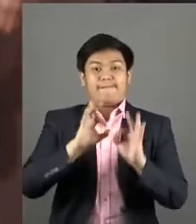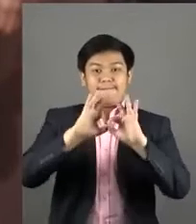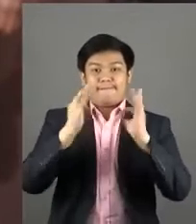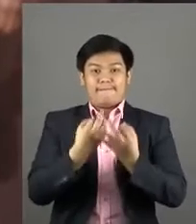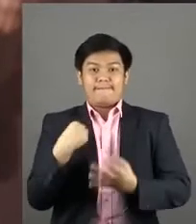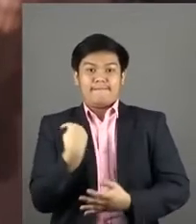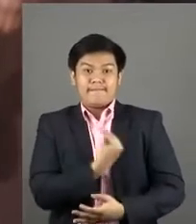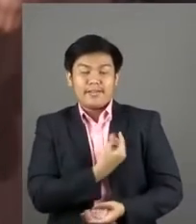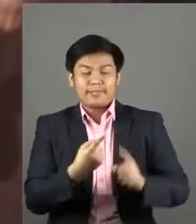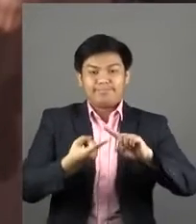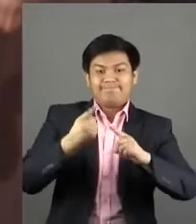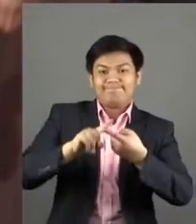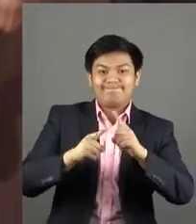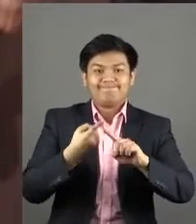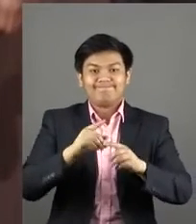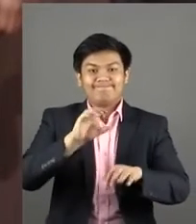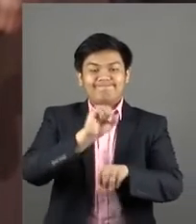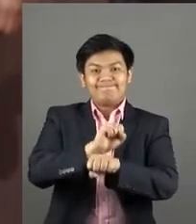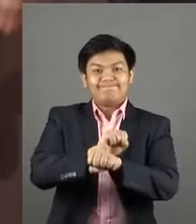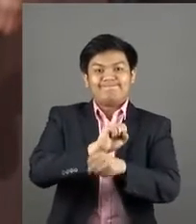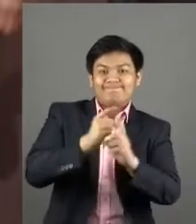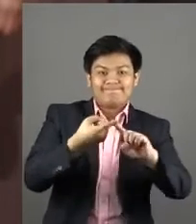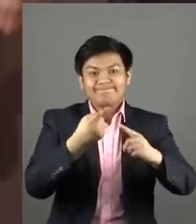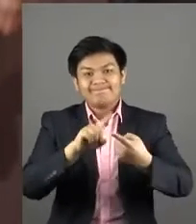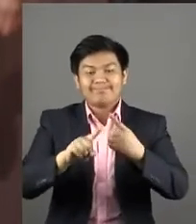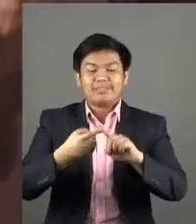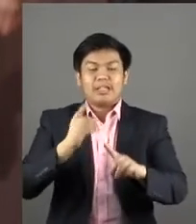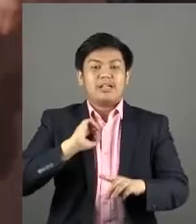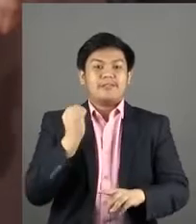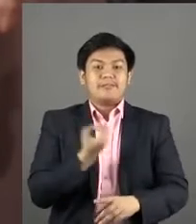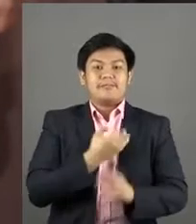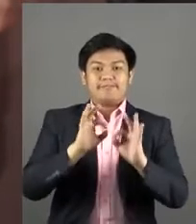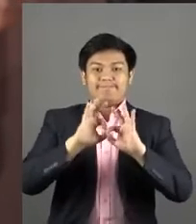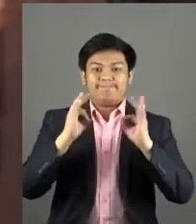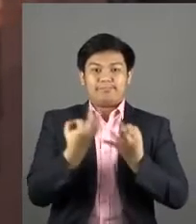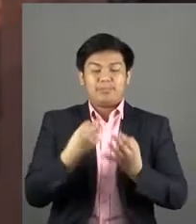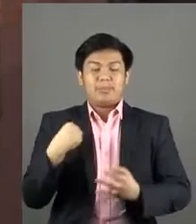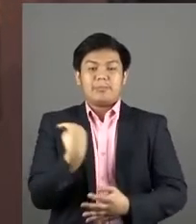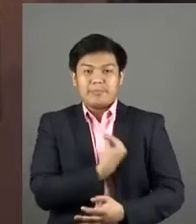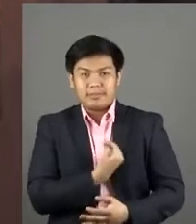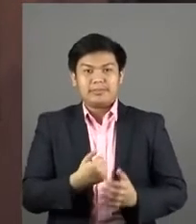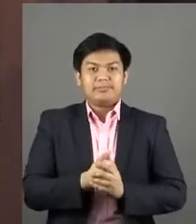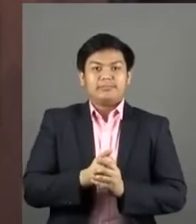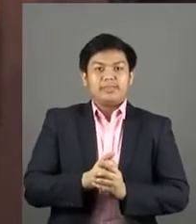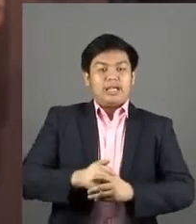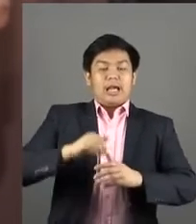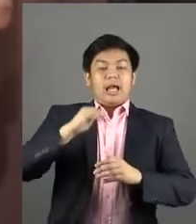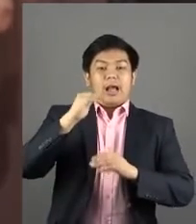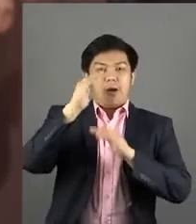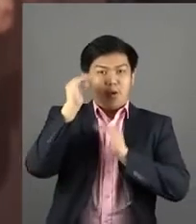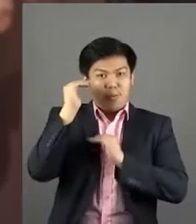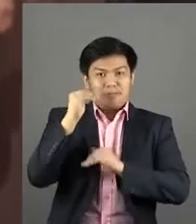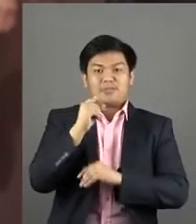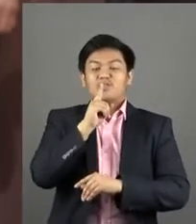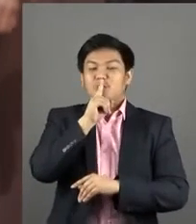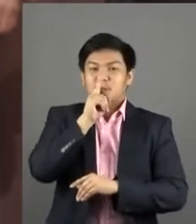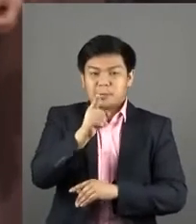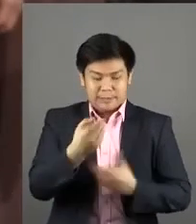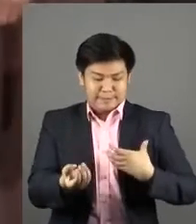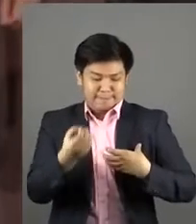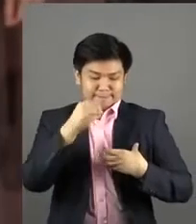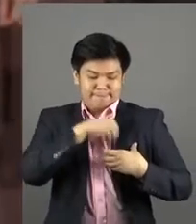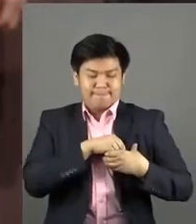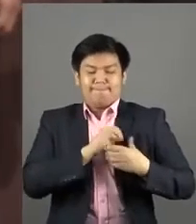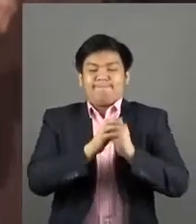our coworkers, our family members. And may these truths be in our hearts as